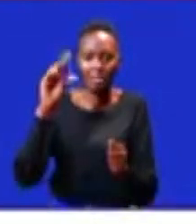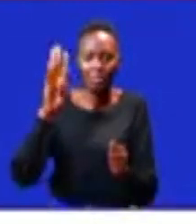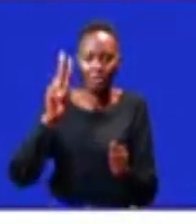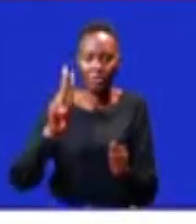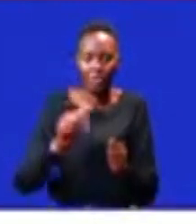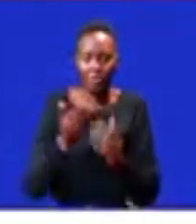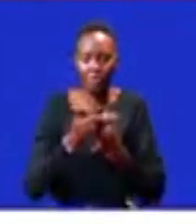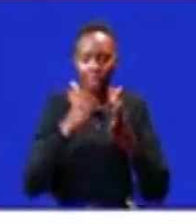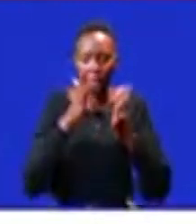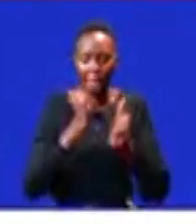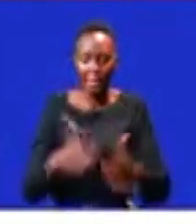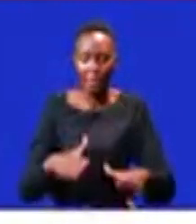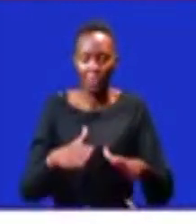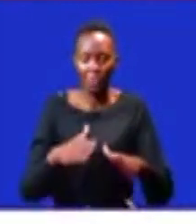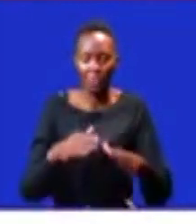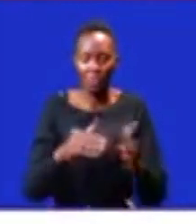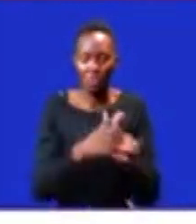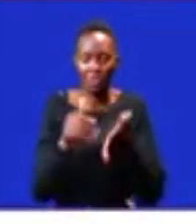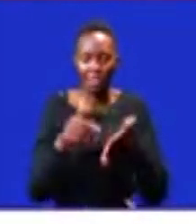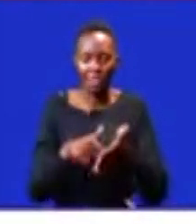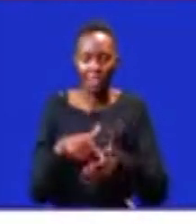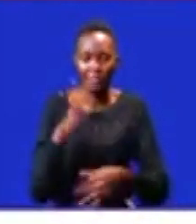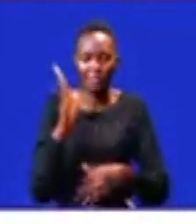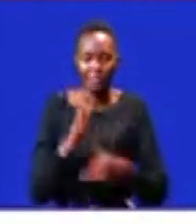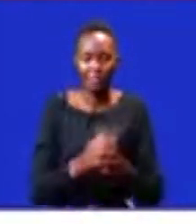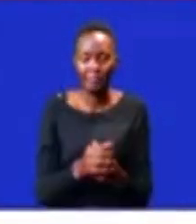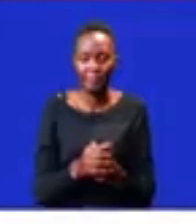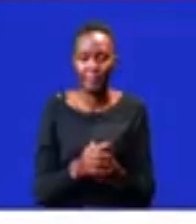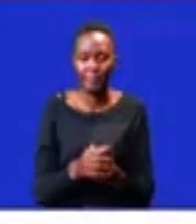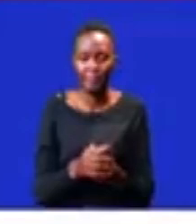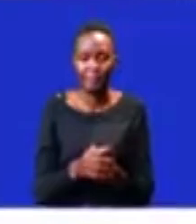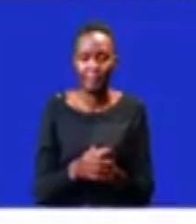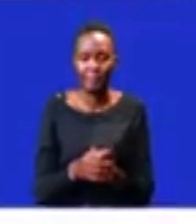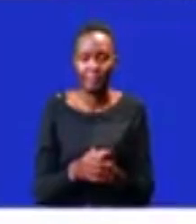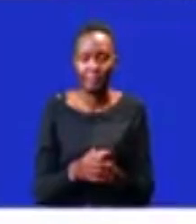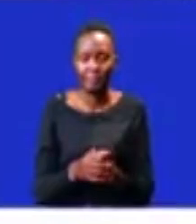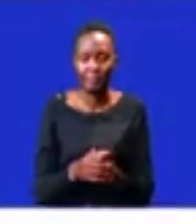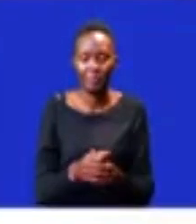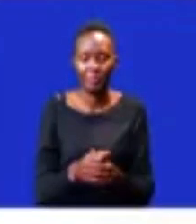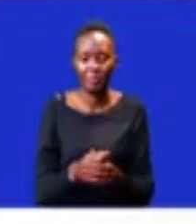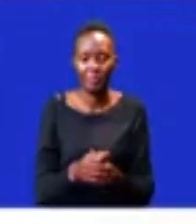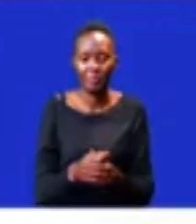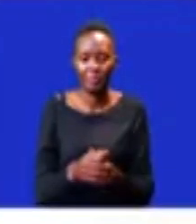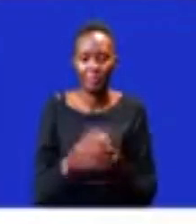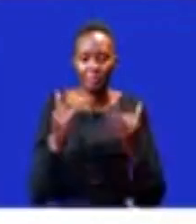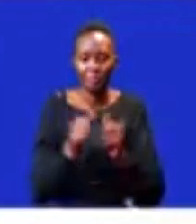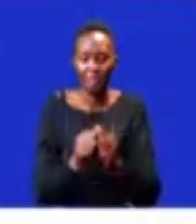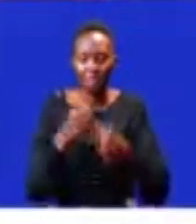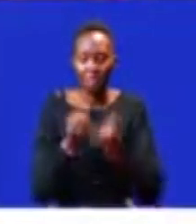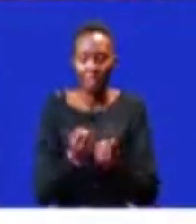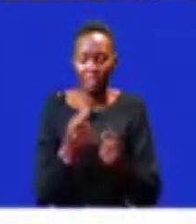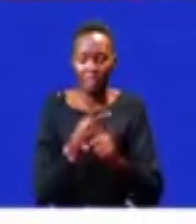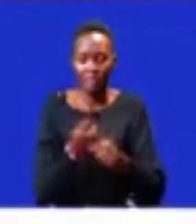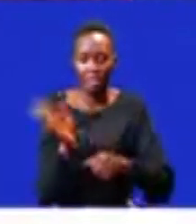kind oganda. Landa Godfrey nikod ler mathoth ka otenore kod lipodno. Ada kod mamoko. Obiro kanyakla